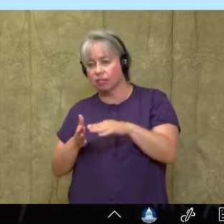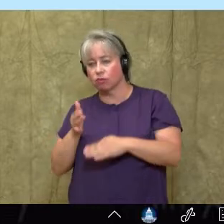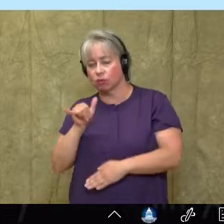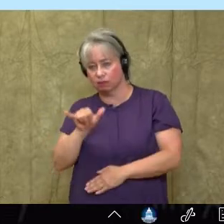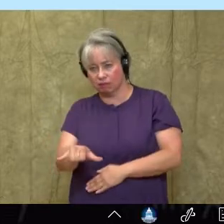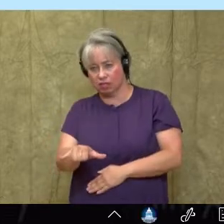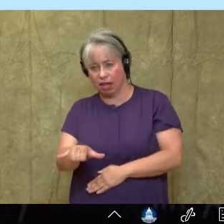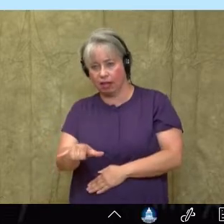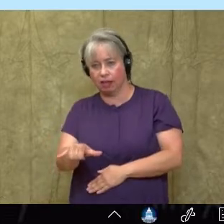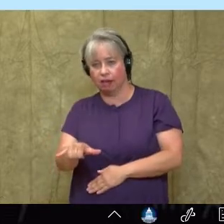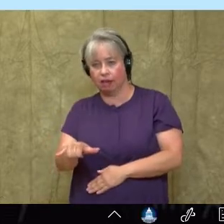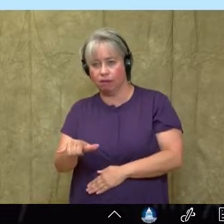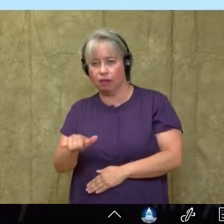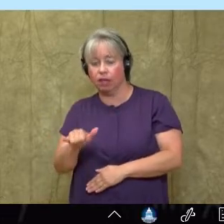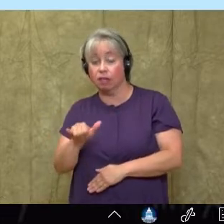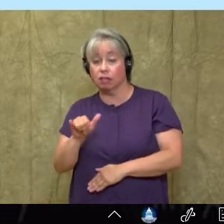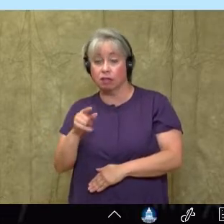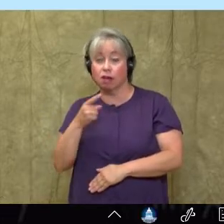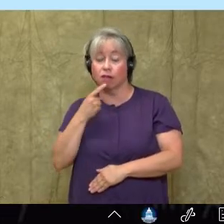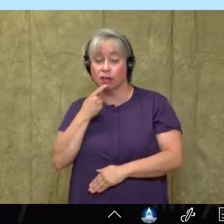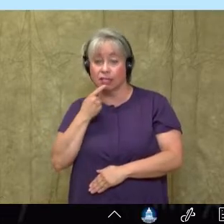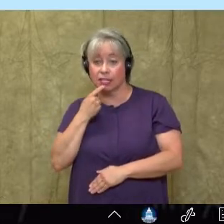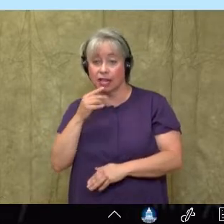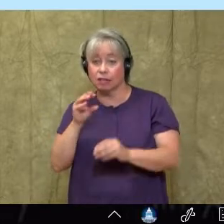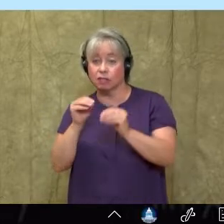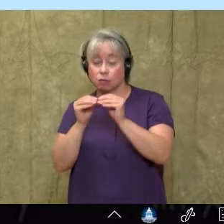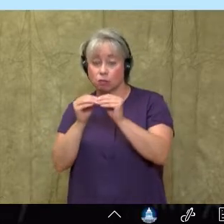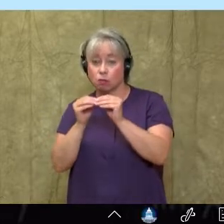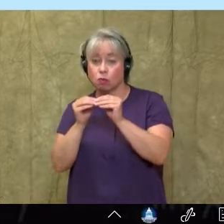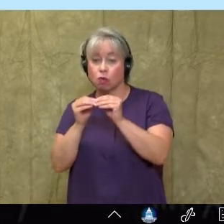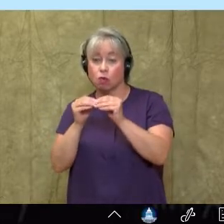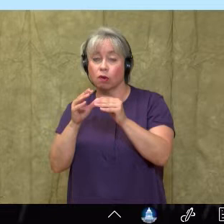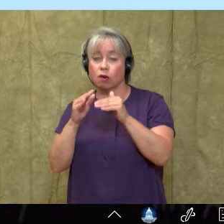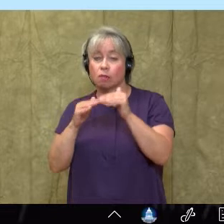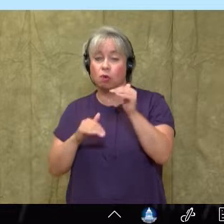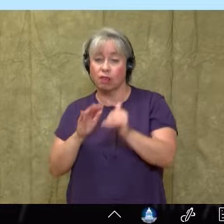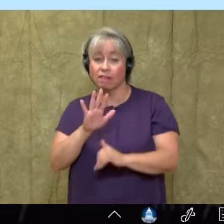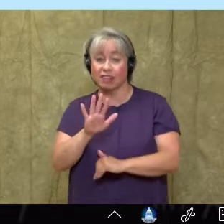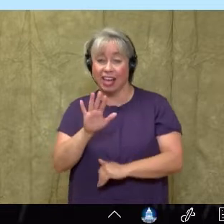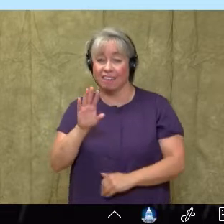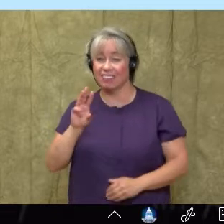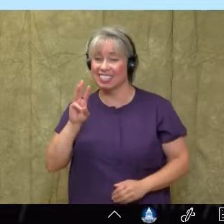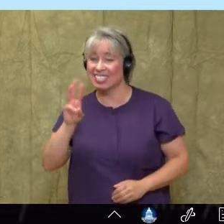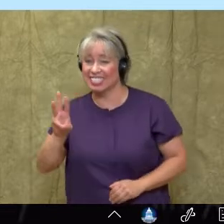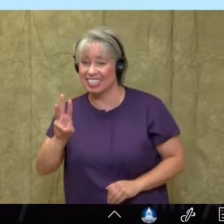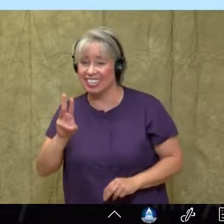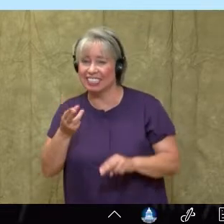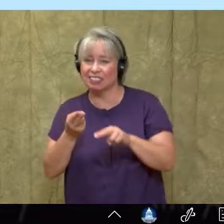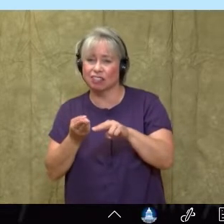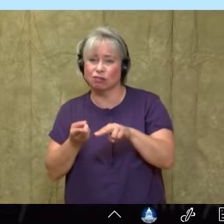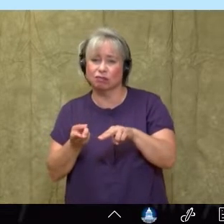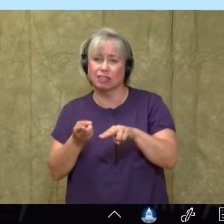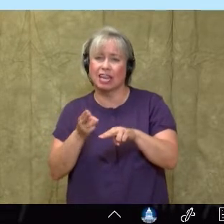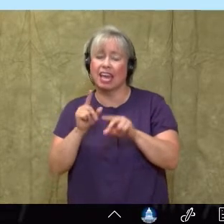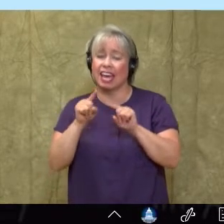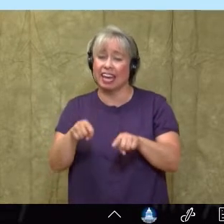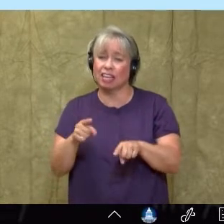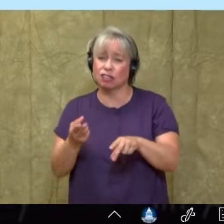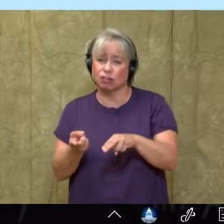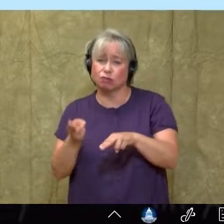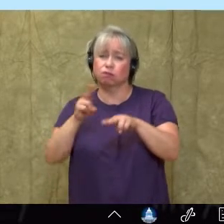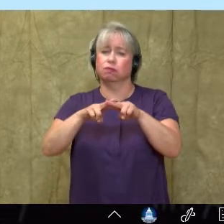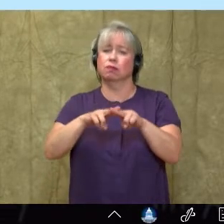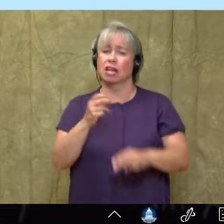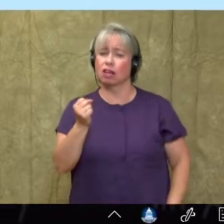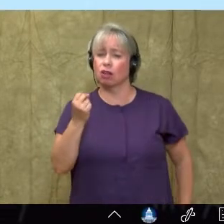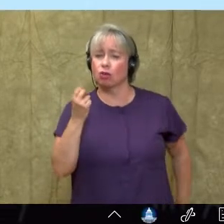rest. So this is more than 5 because it's 6. So we're going to round this up to 12. 12